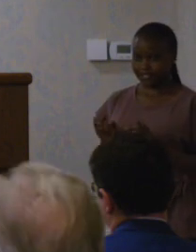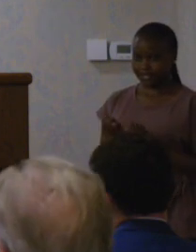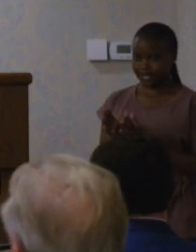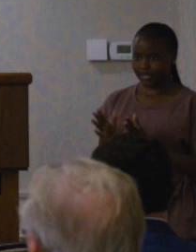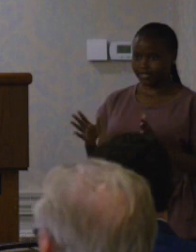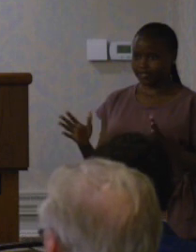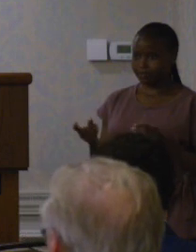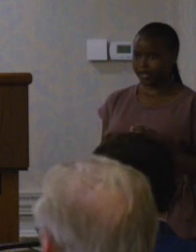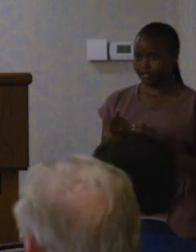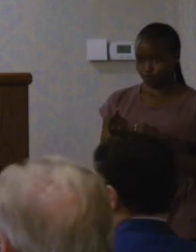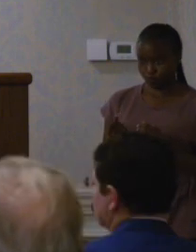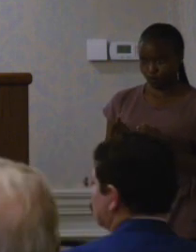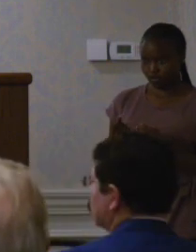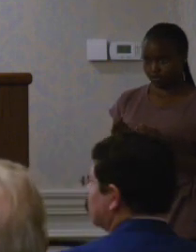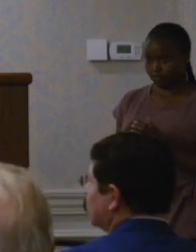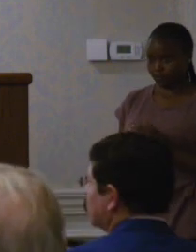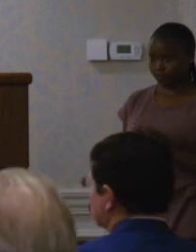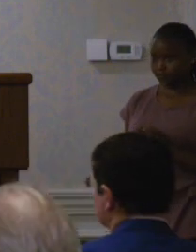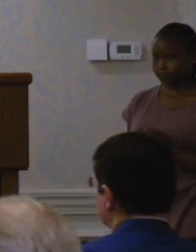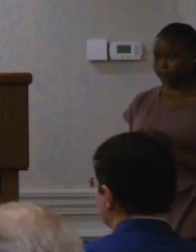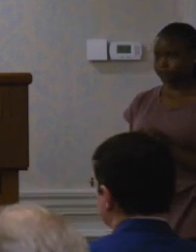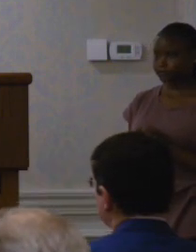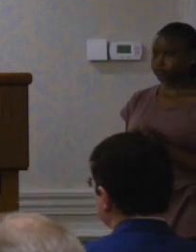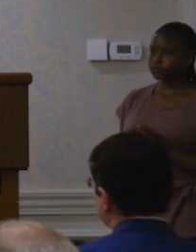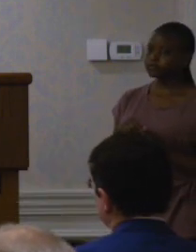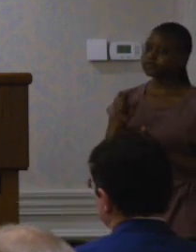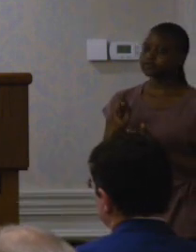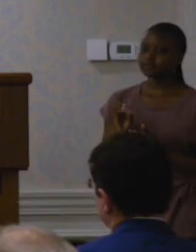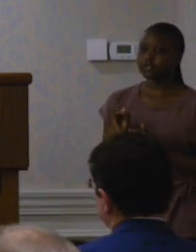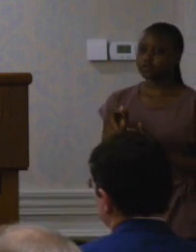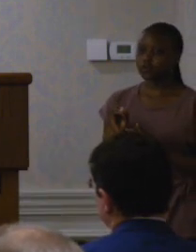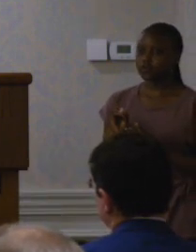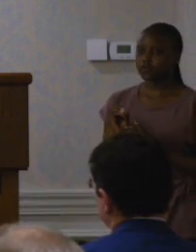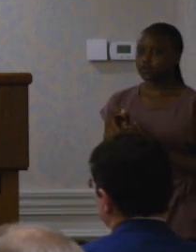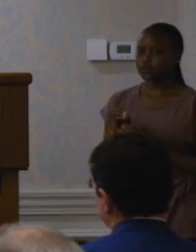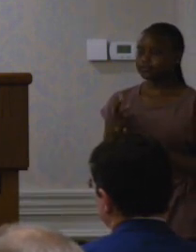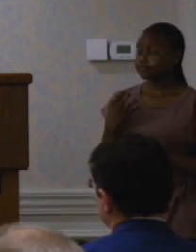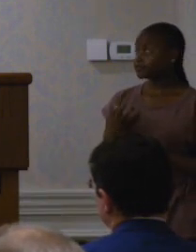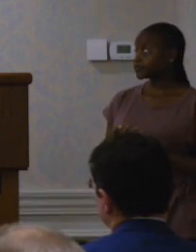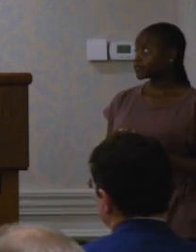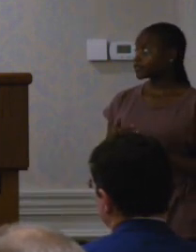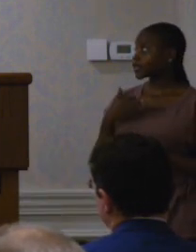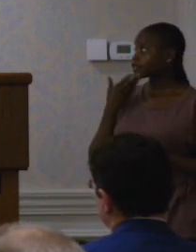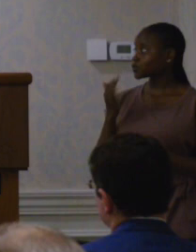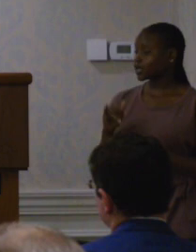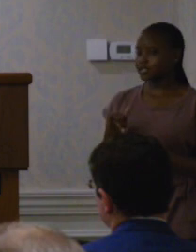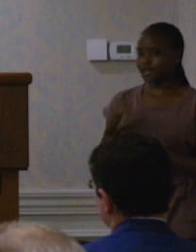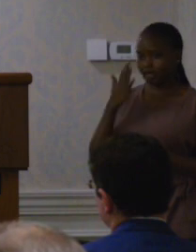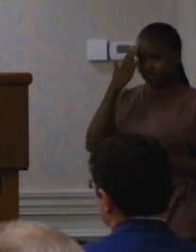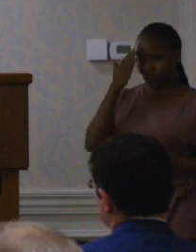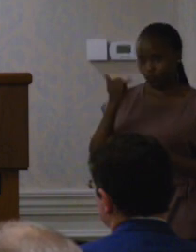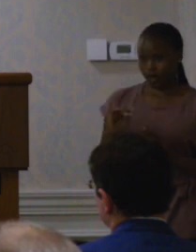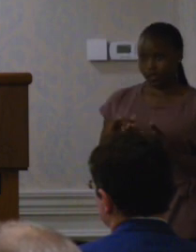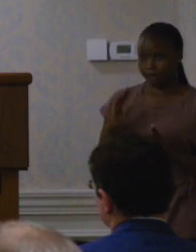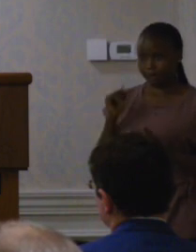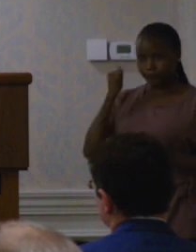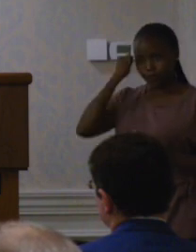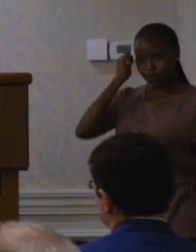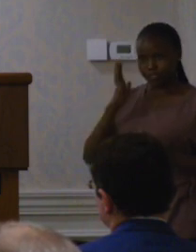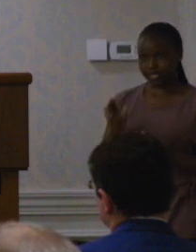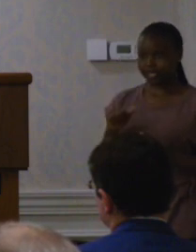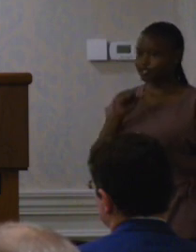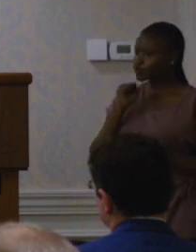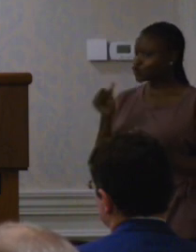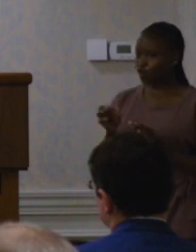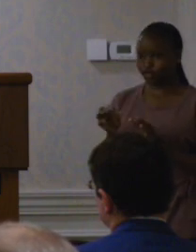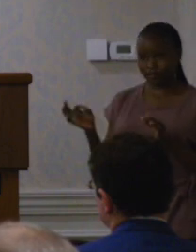that to cost-effectiveness analysis. So it's very difficult to answer that because most studies don't measure